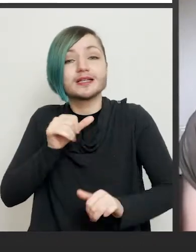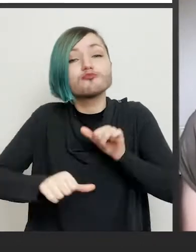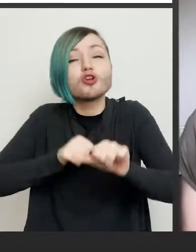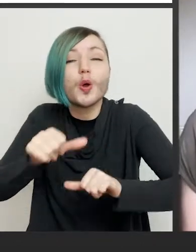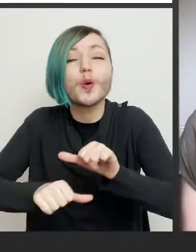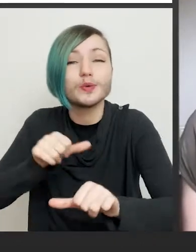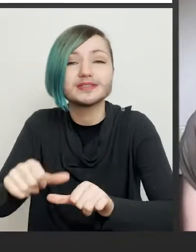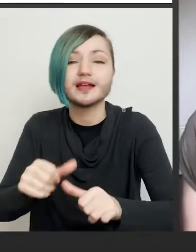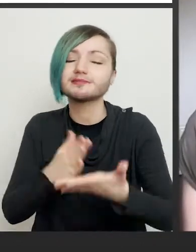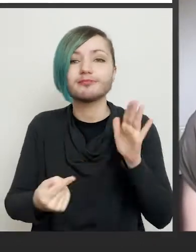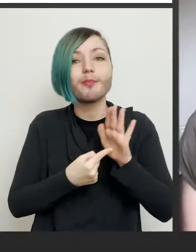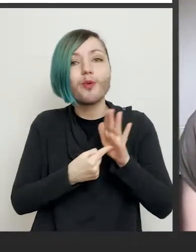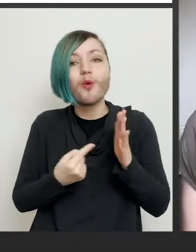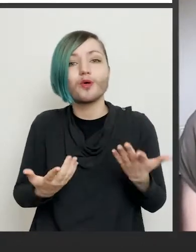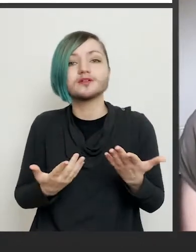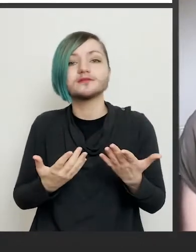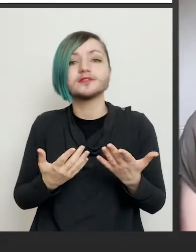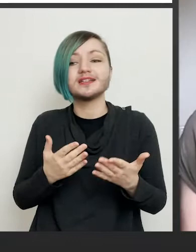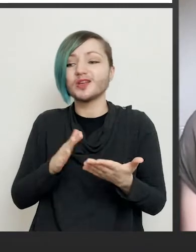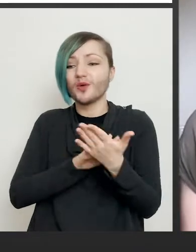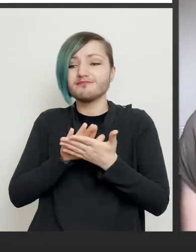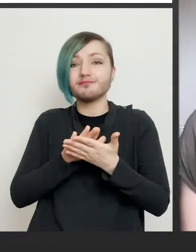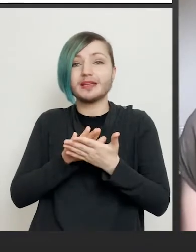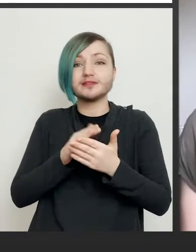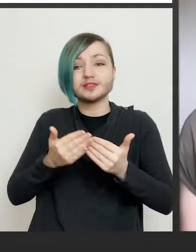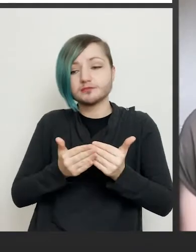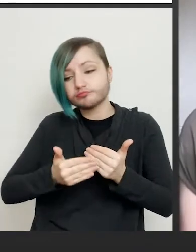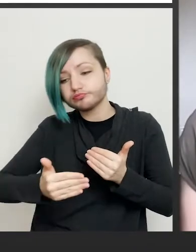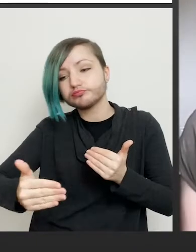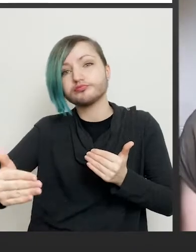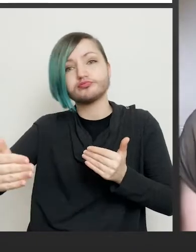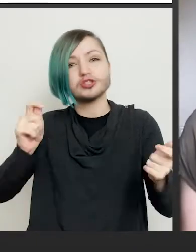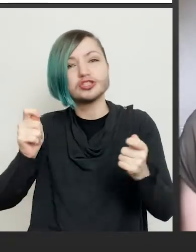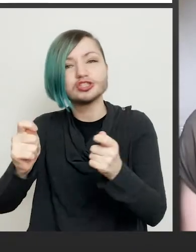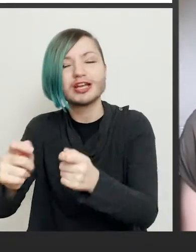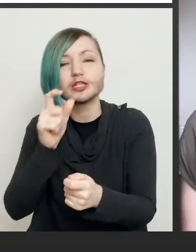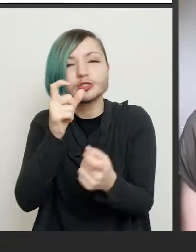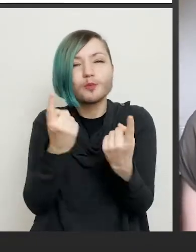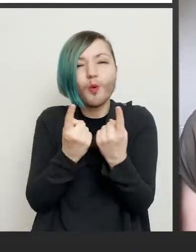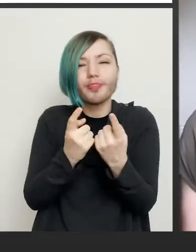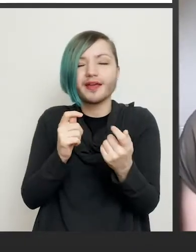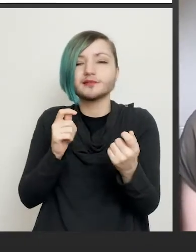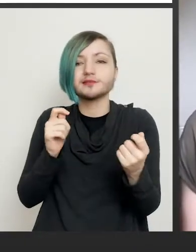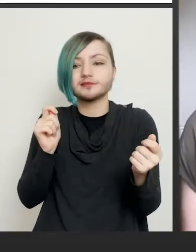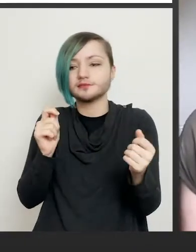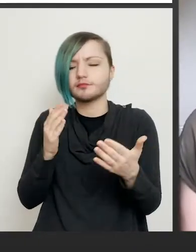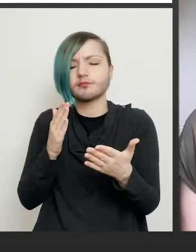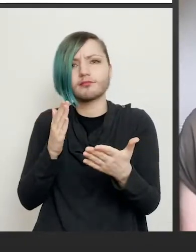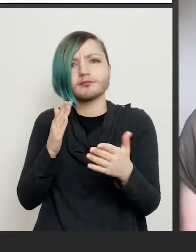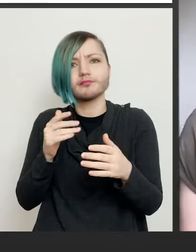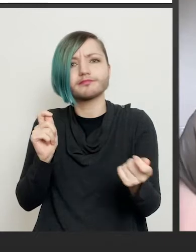process that evolves with time. And like you said, those small things make such a huge difference. And with every step, you gain